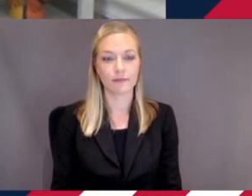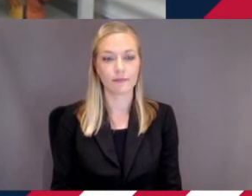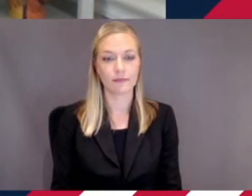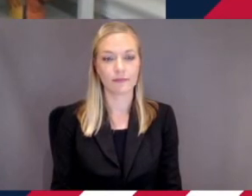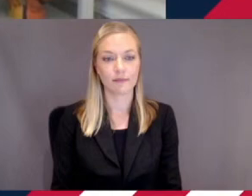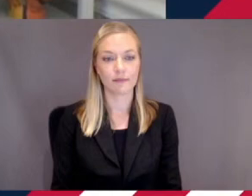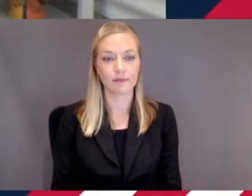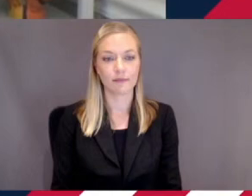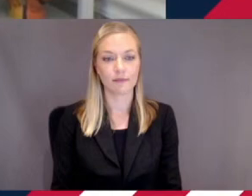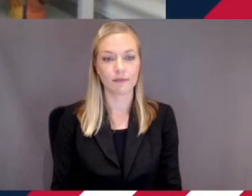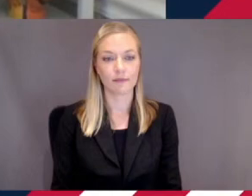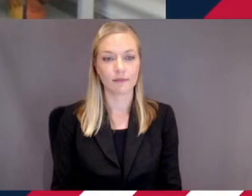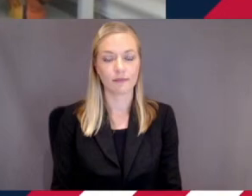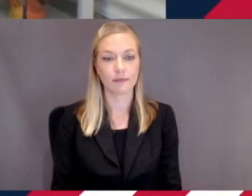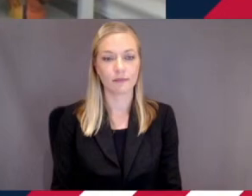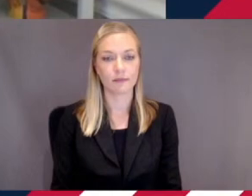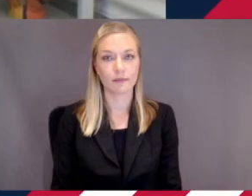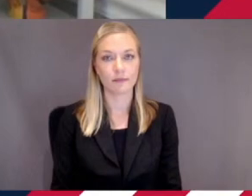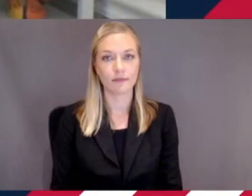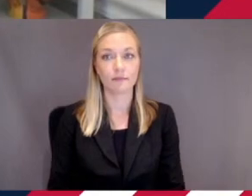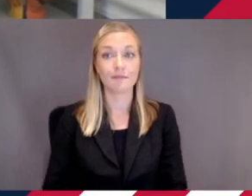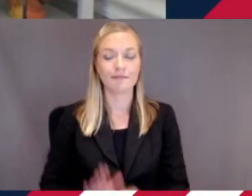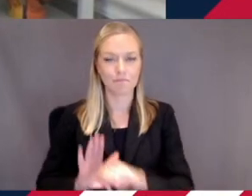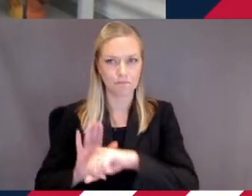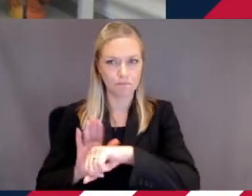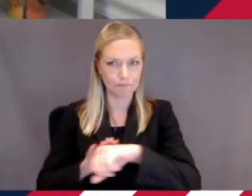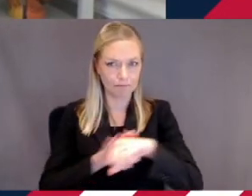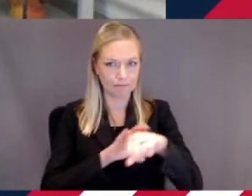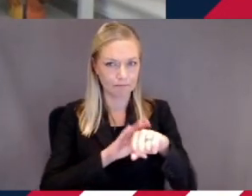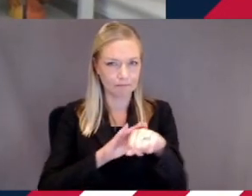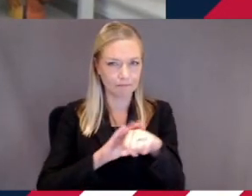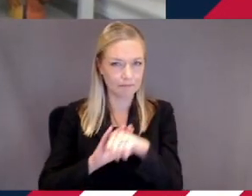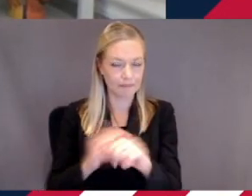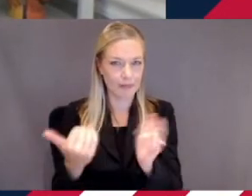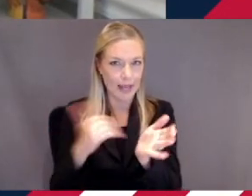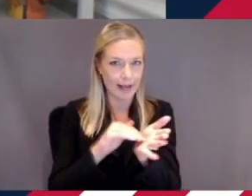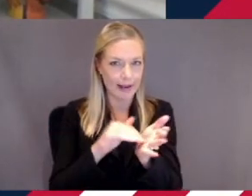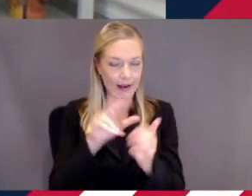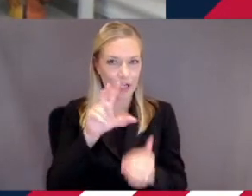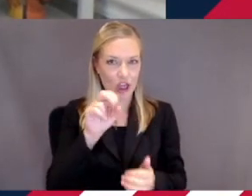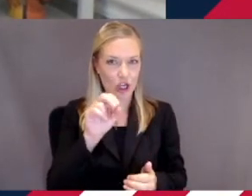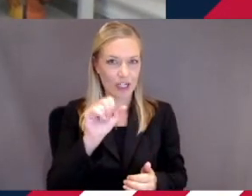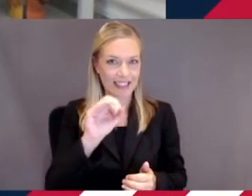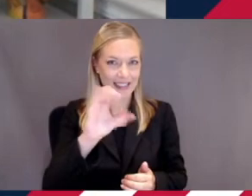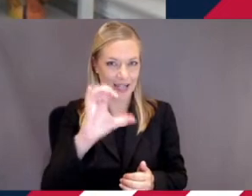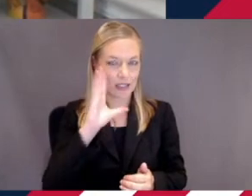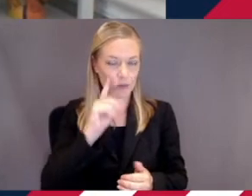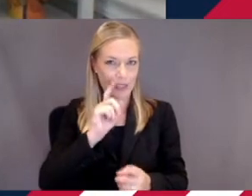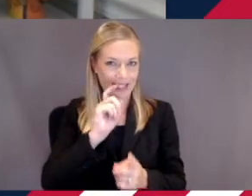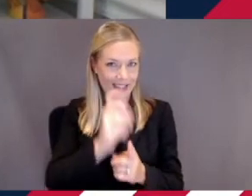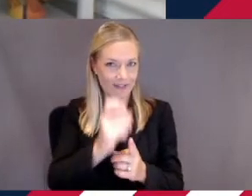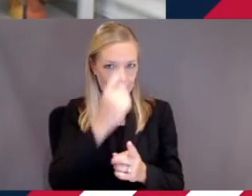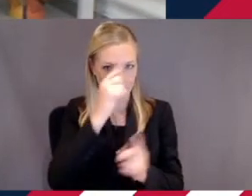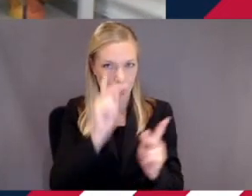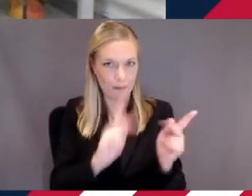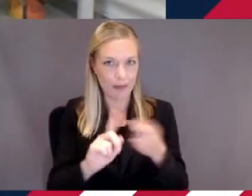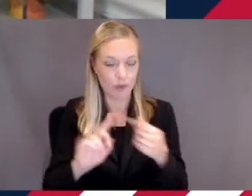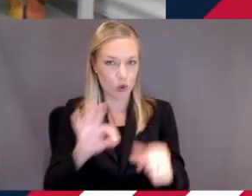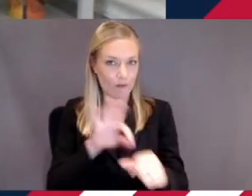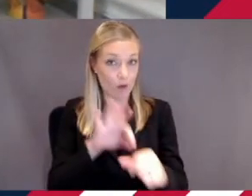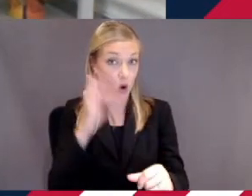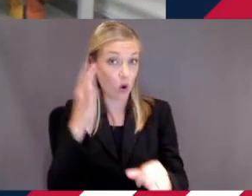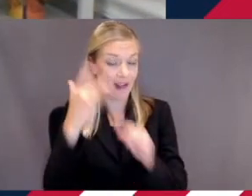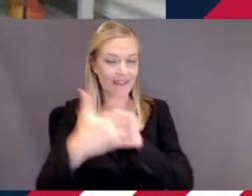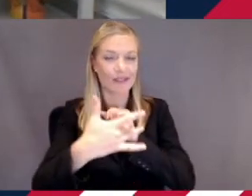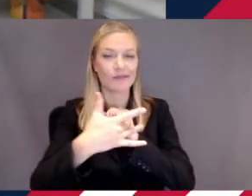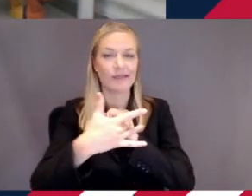We're going to give another 30 seconds for members to be able to vote. We're having some tech delays.